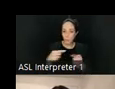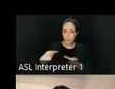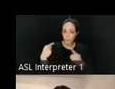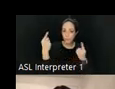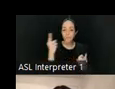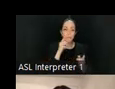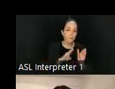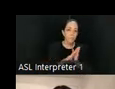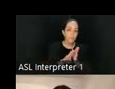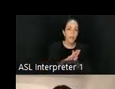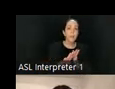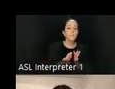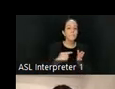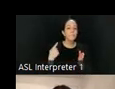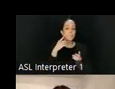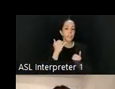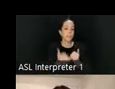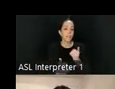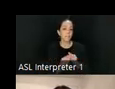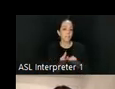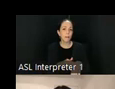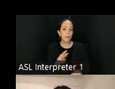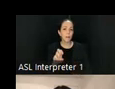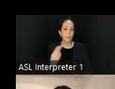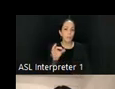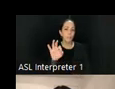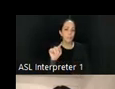since the meeting on March 9th.